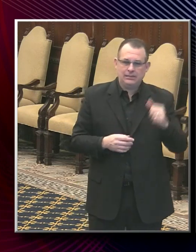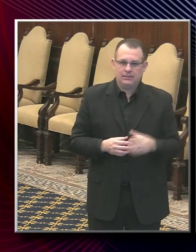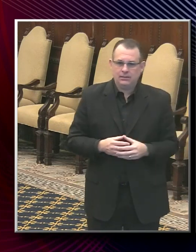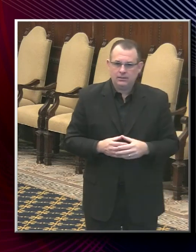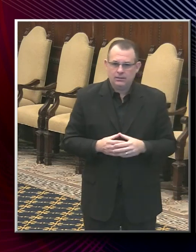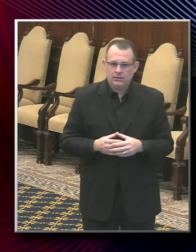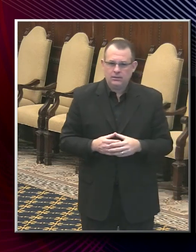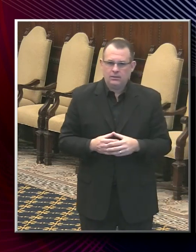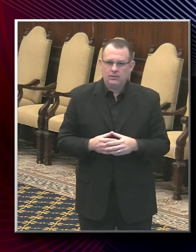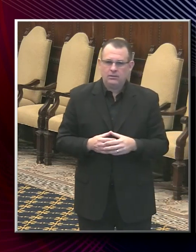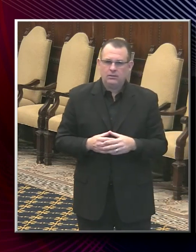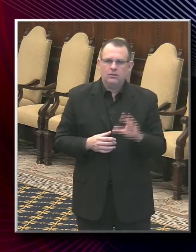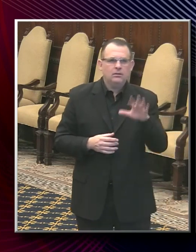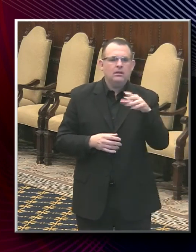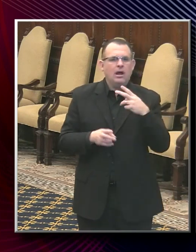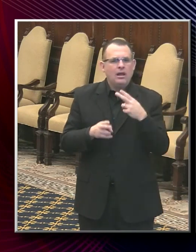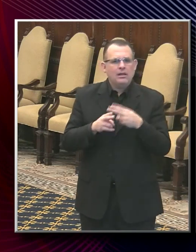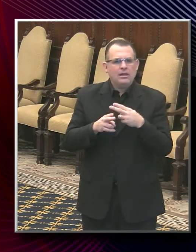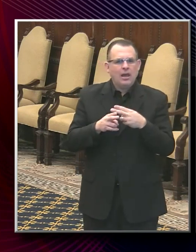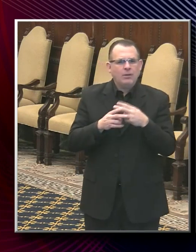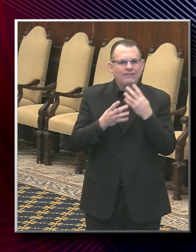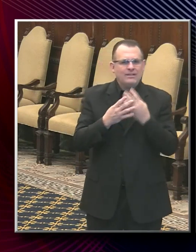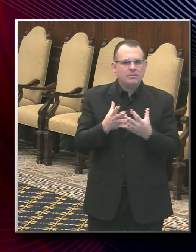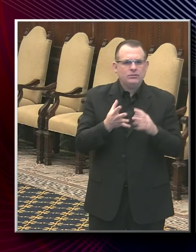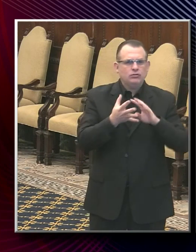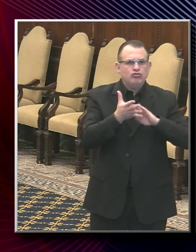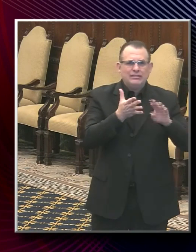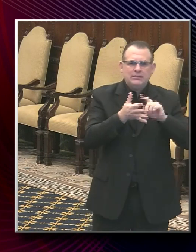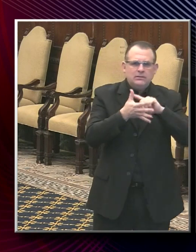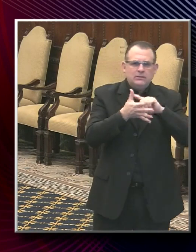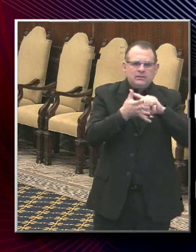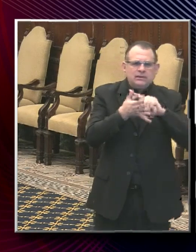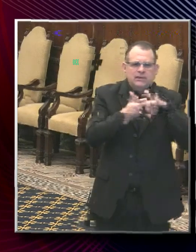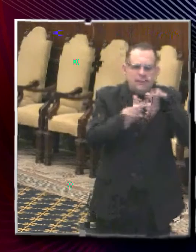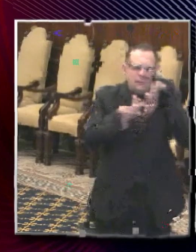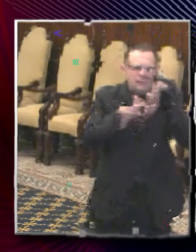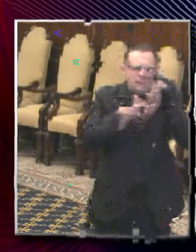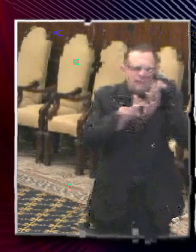releasing the names of the inmates being released as a result of COVID-19.